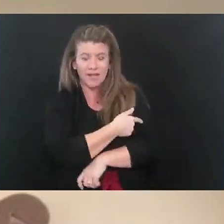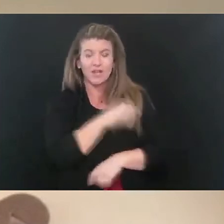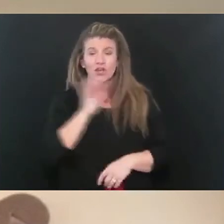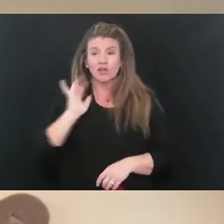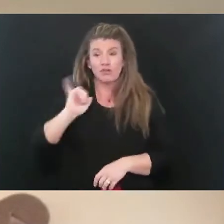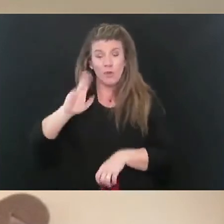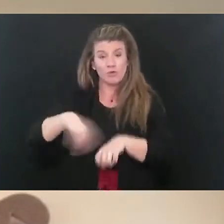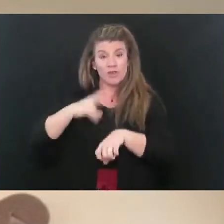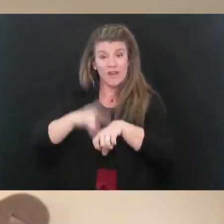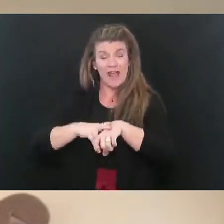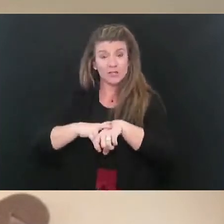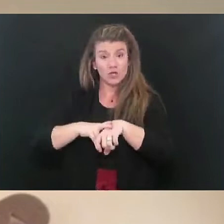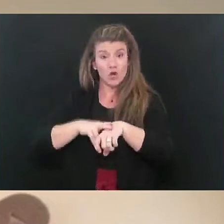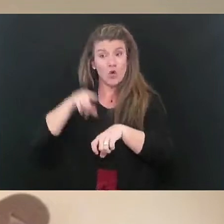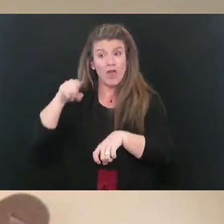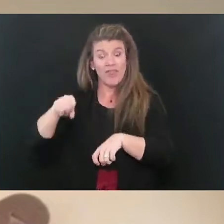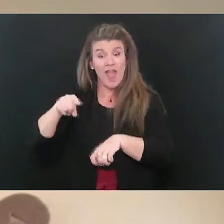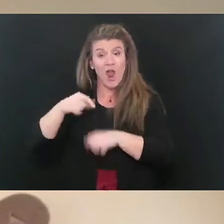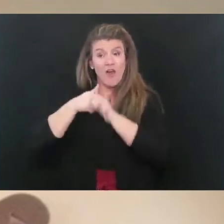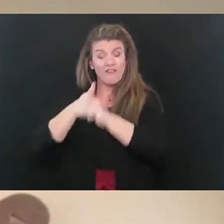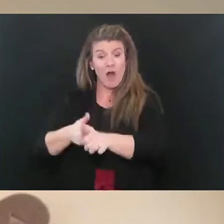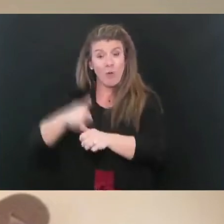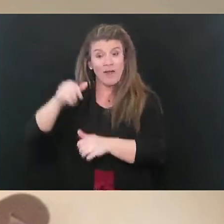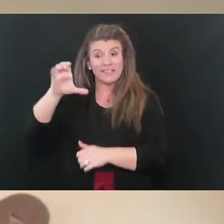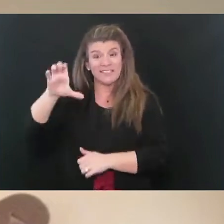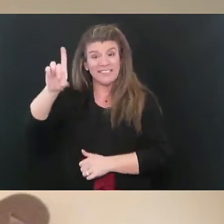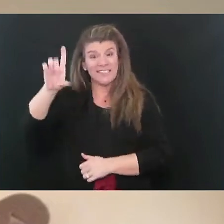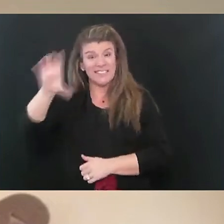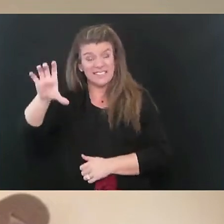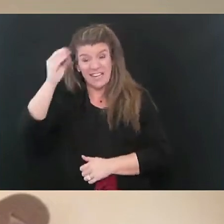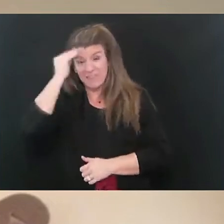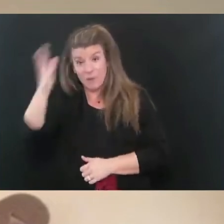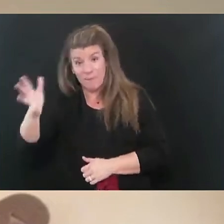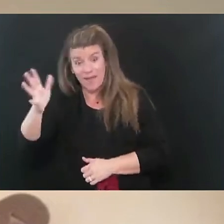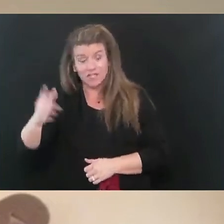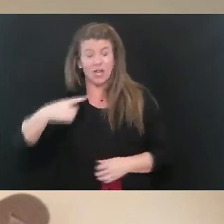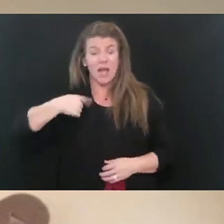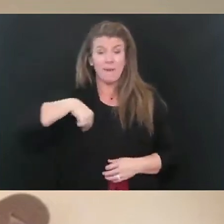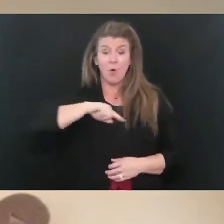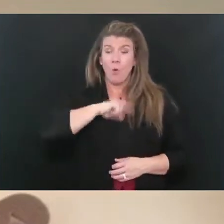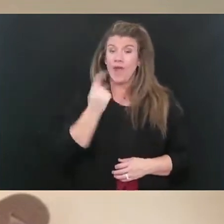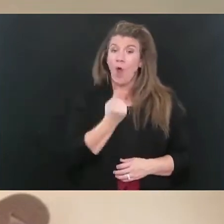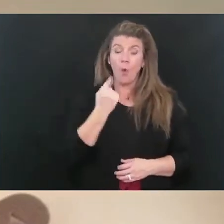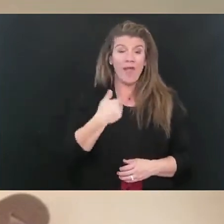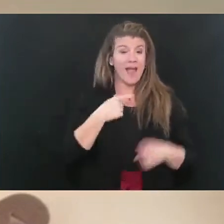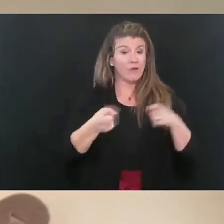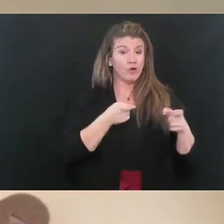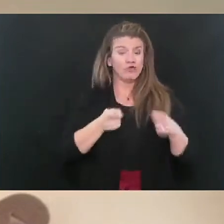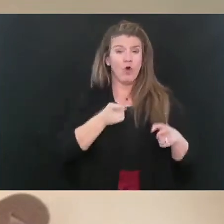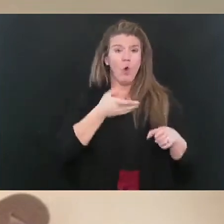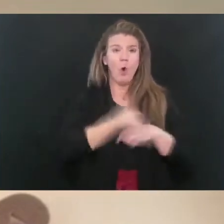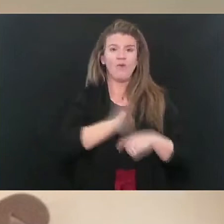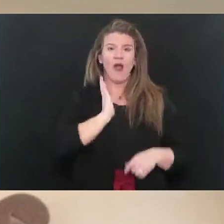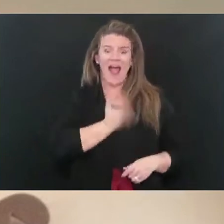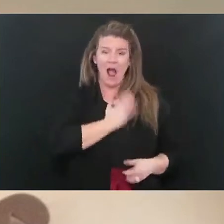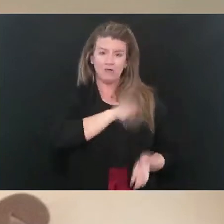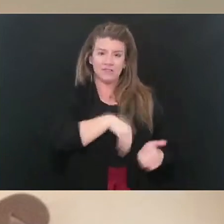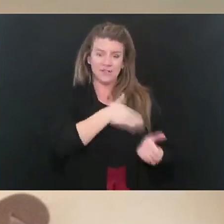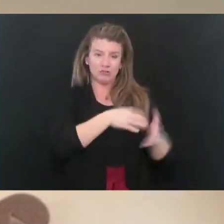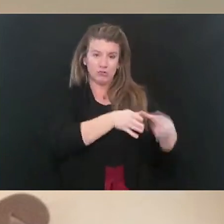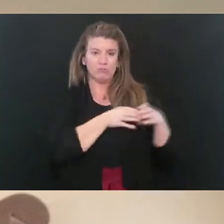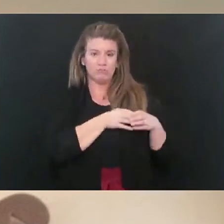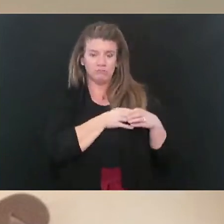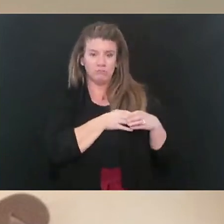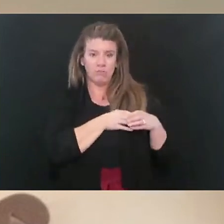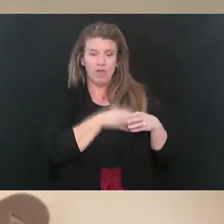taking data from CDC, but again, we only have control over a central amount of doses, and that's what we manage